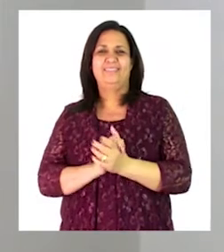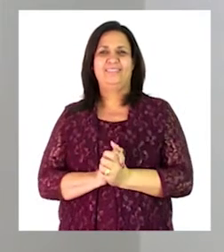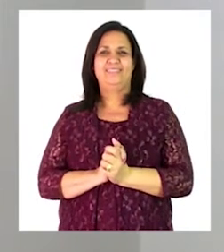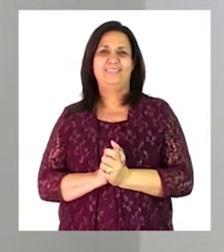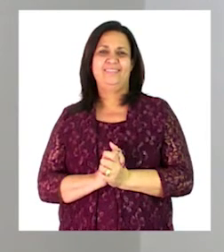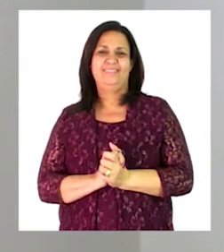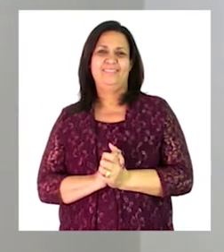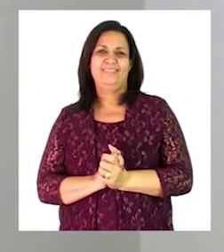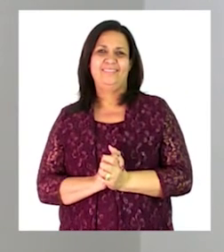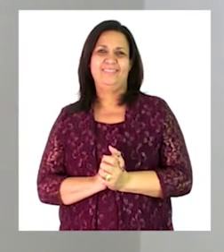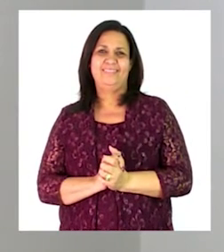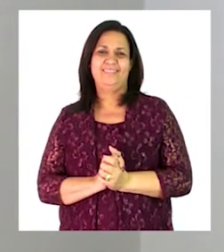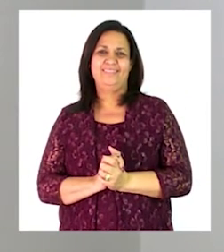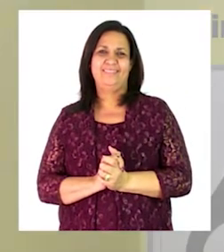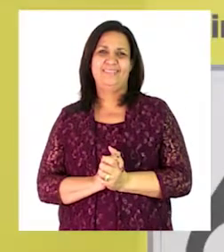sanitized.